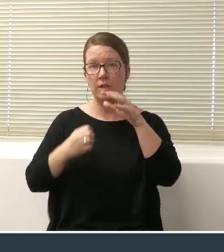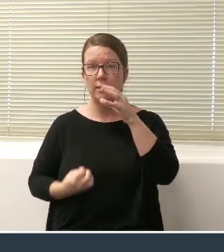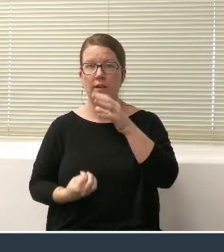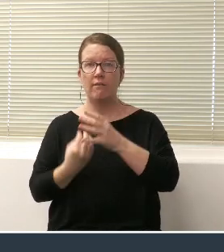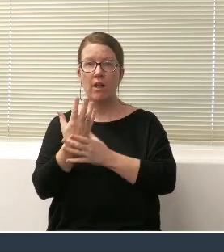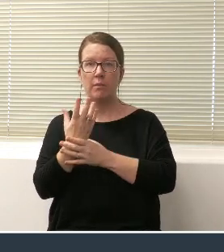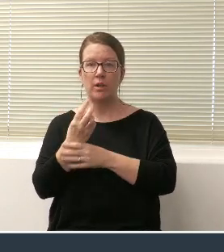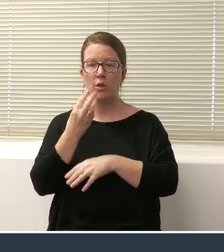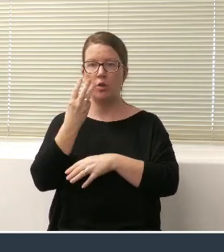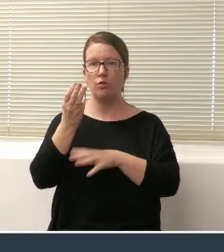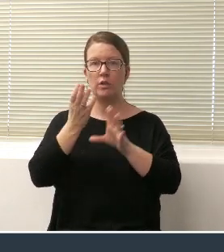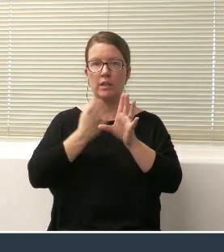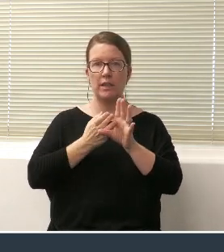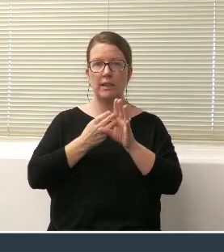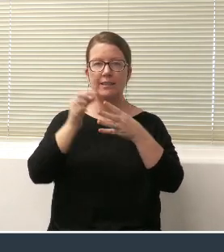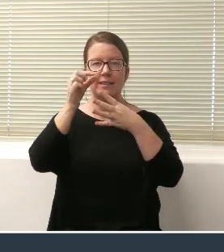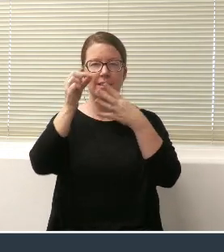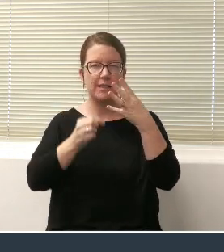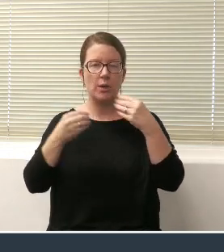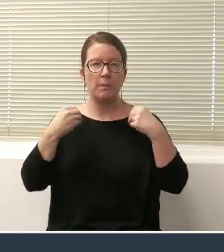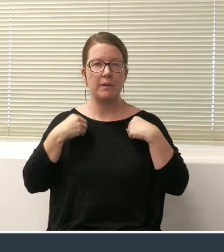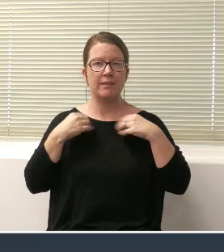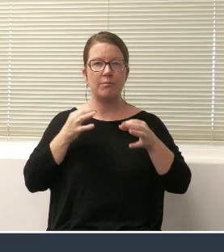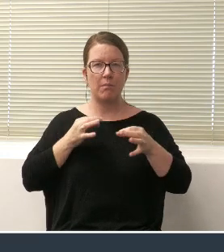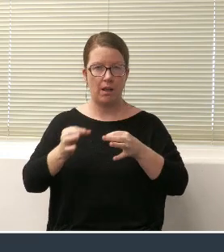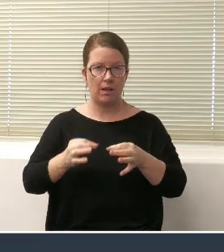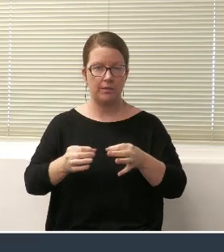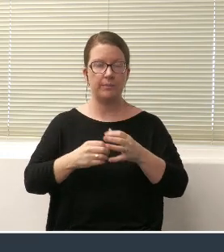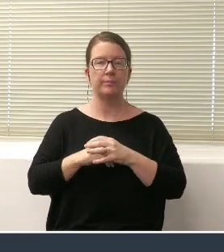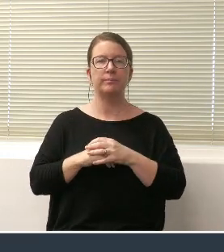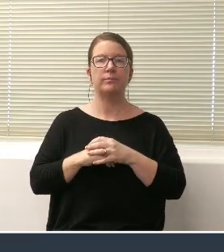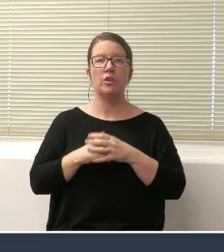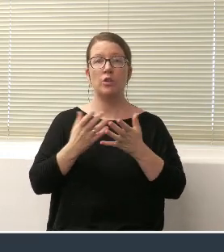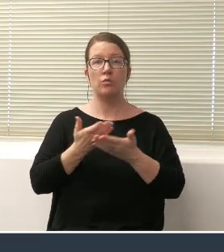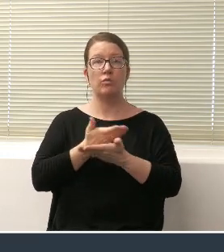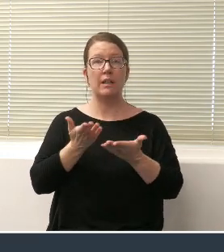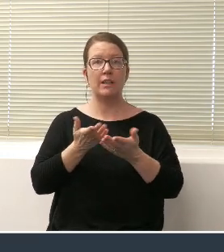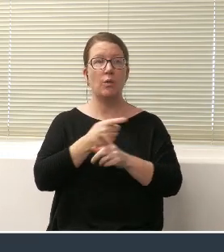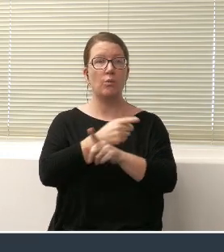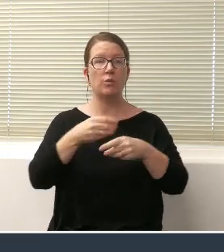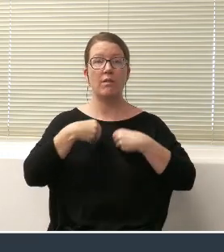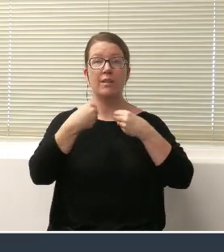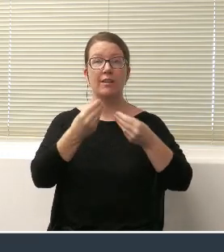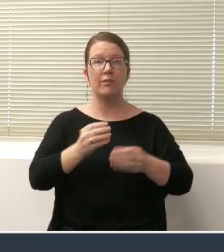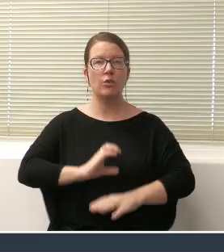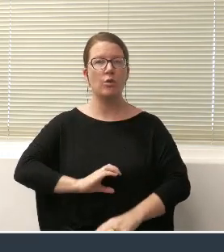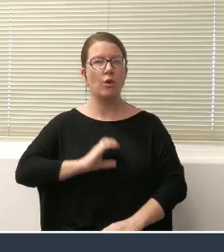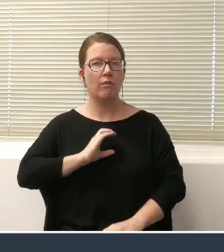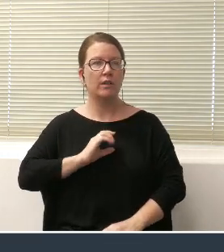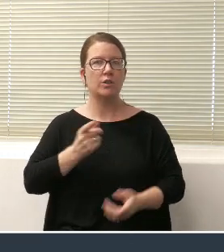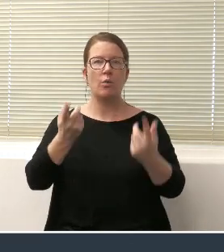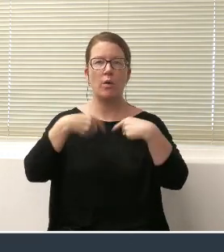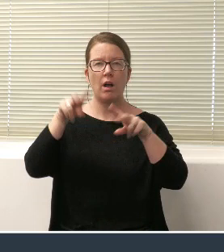developing our 3-year detailed business plans. And I suppose it's just to give you confidence, we are scrutinising